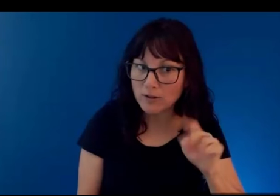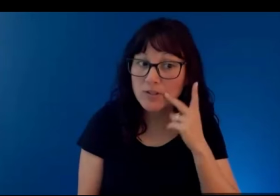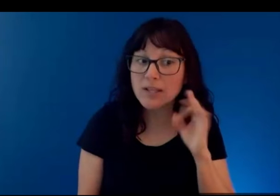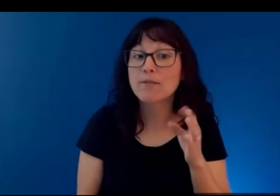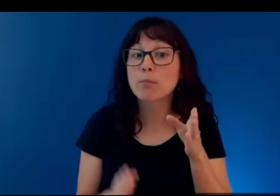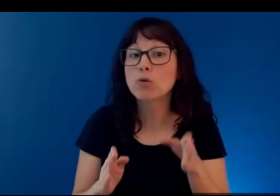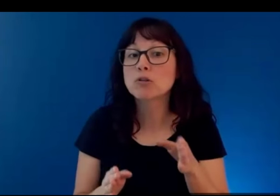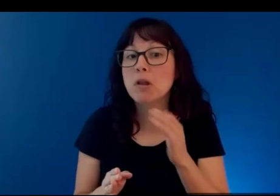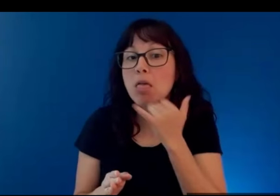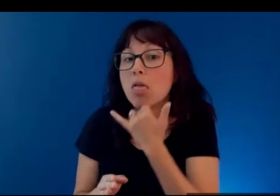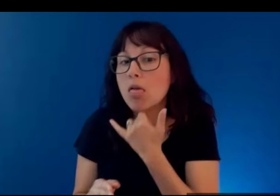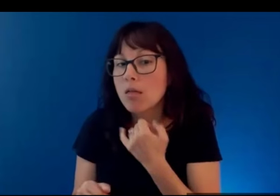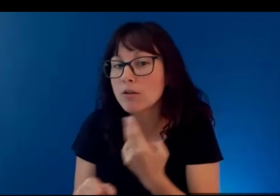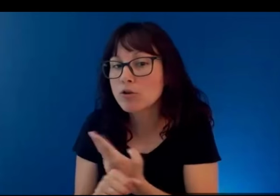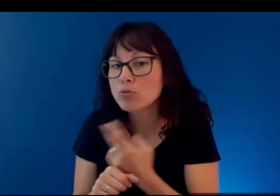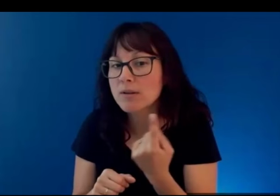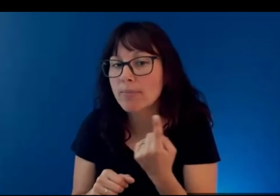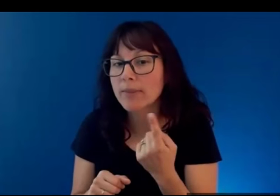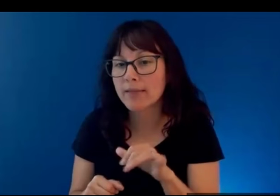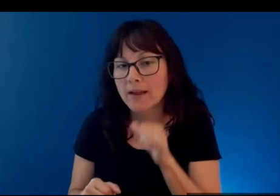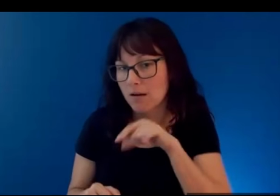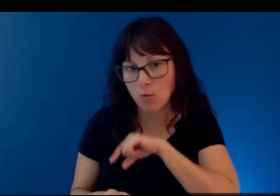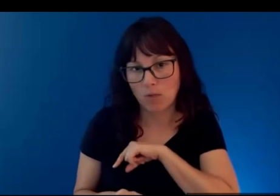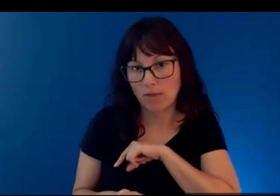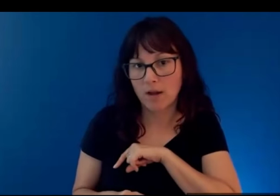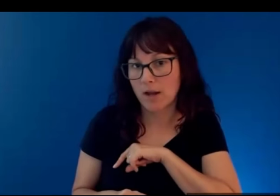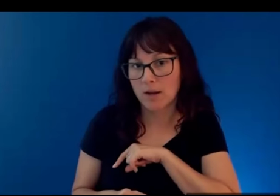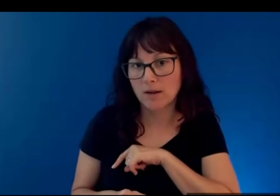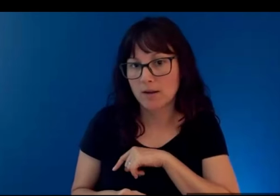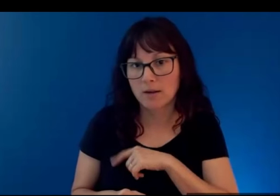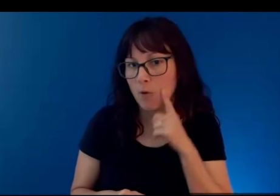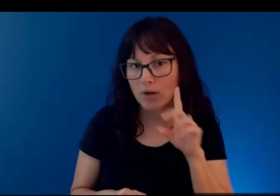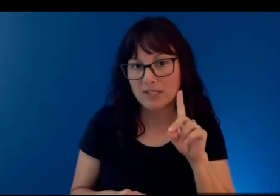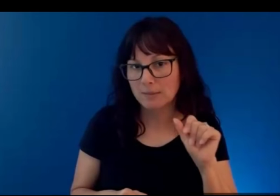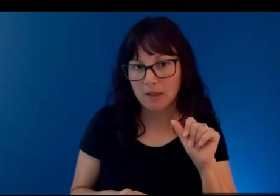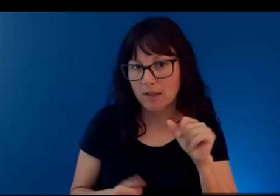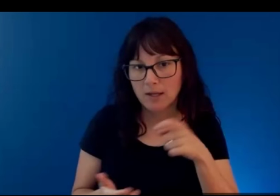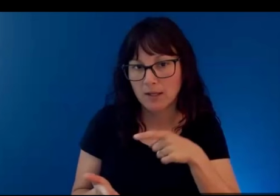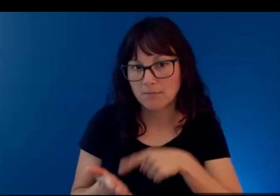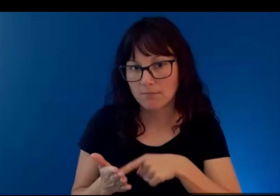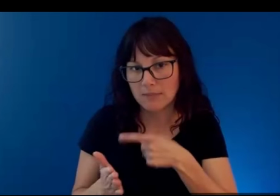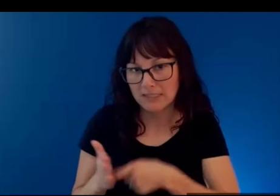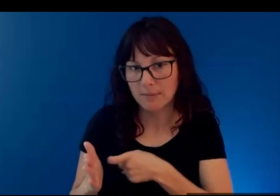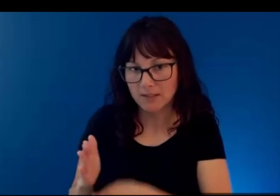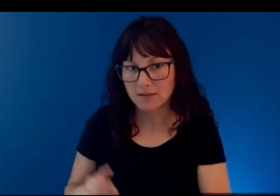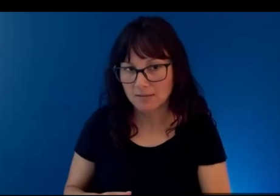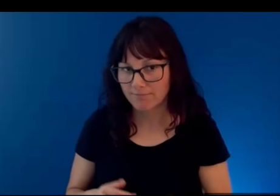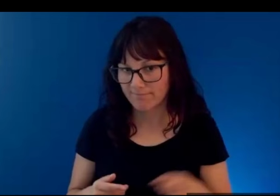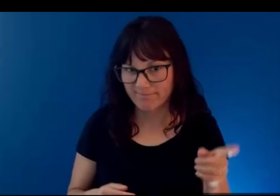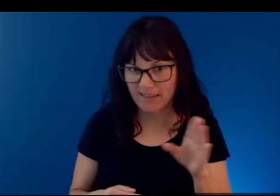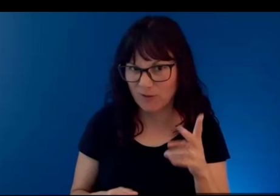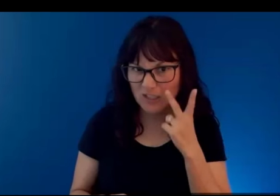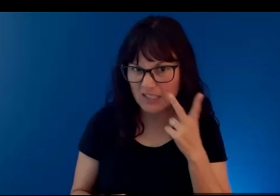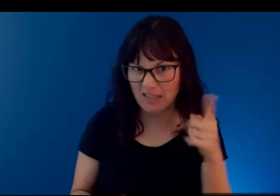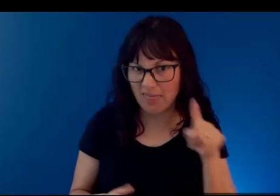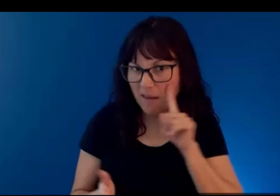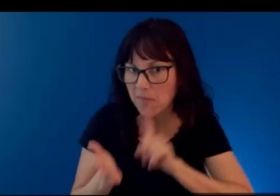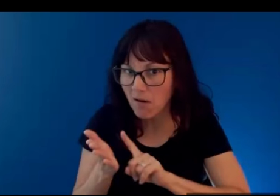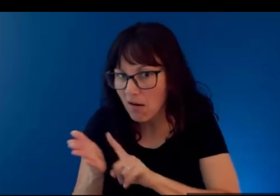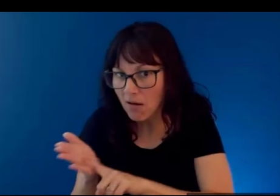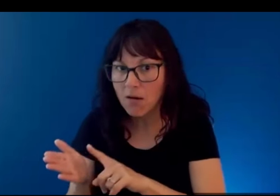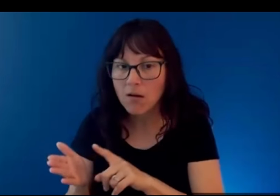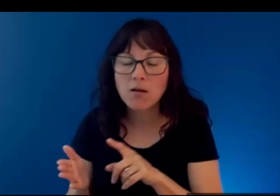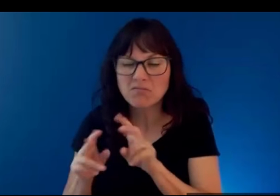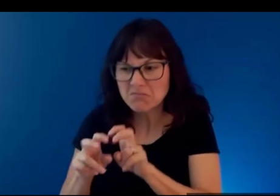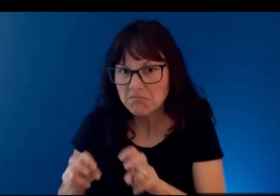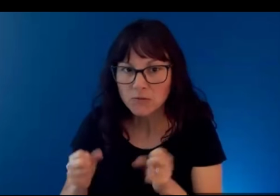the money on something that didn't qualify as a qualified disability expense. So a lot of different things that